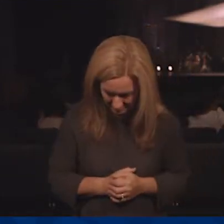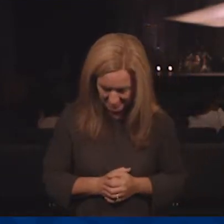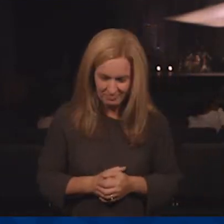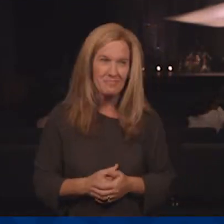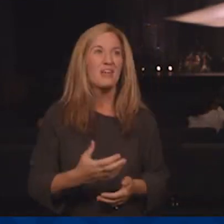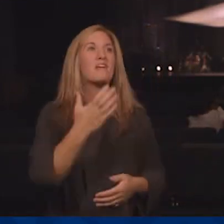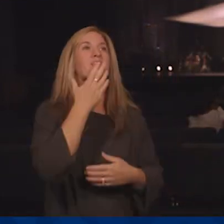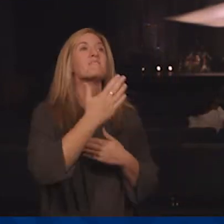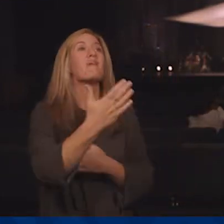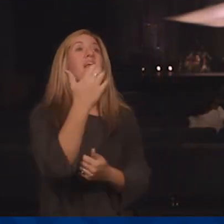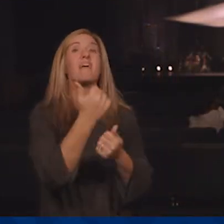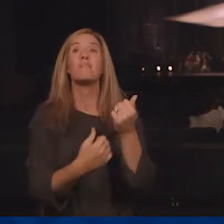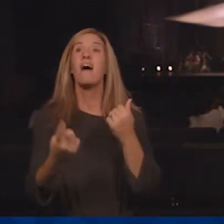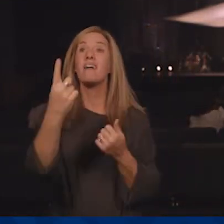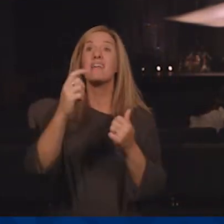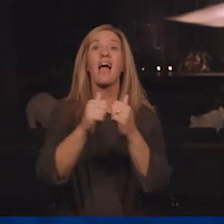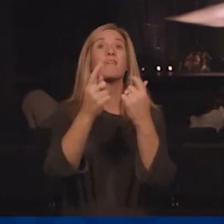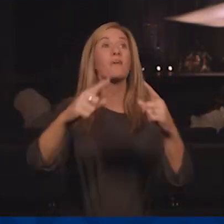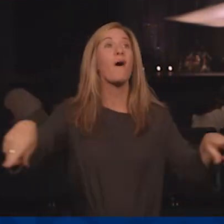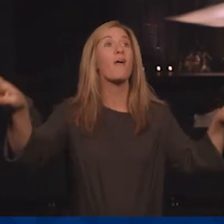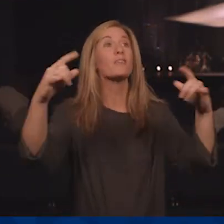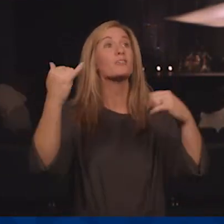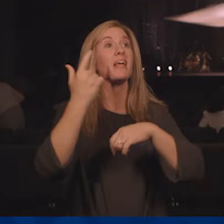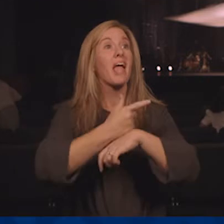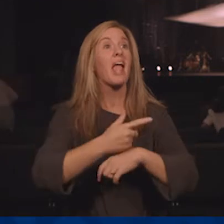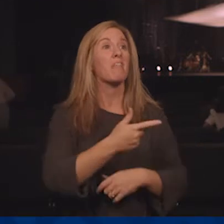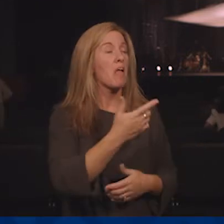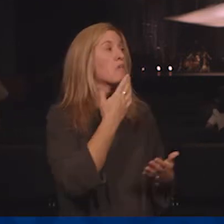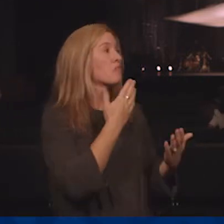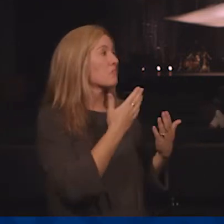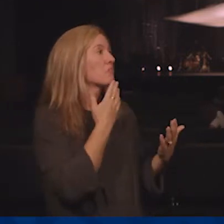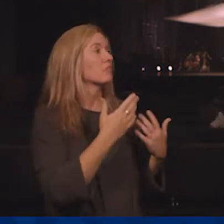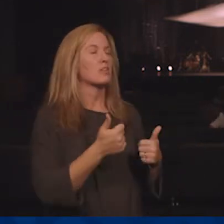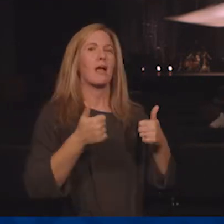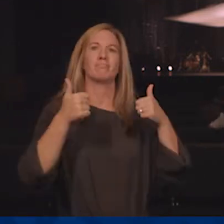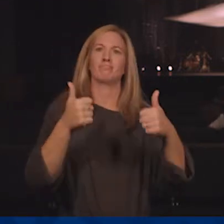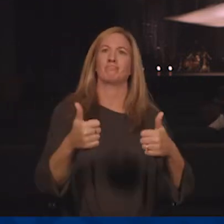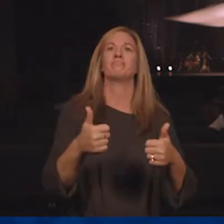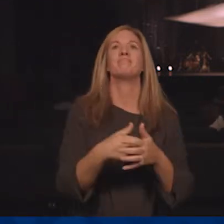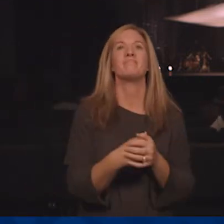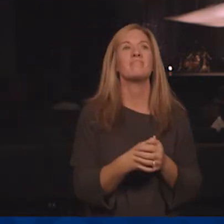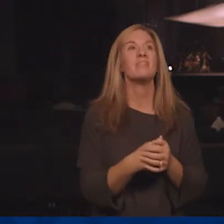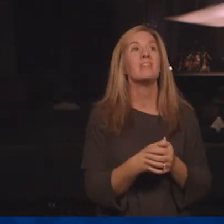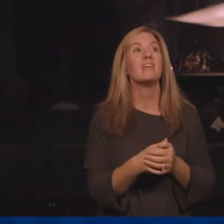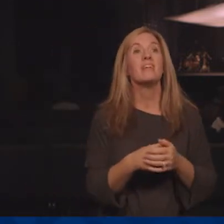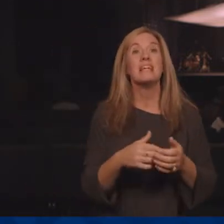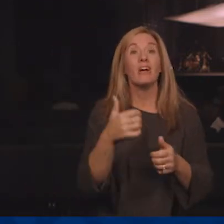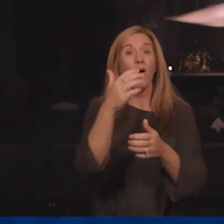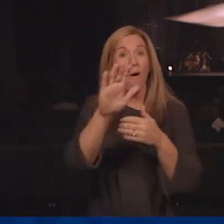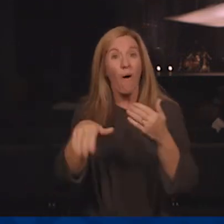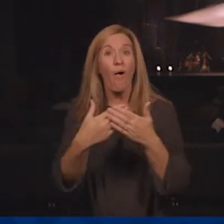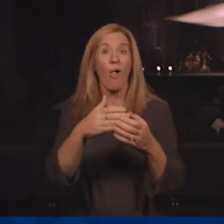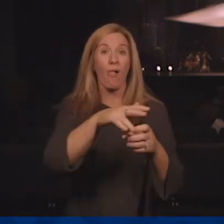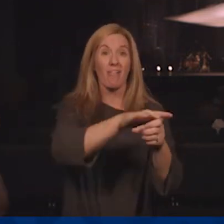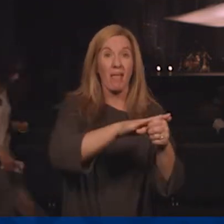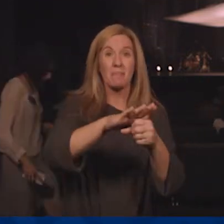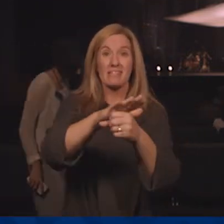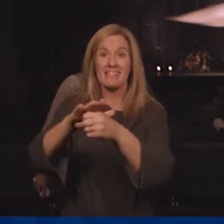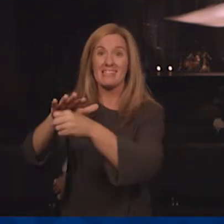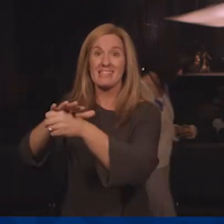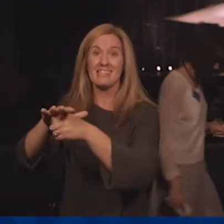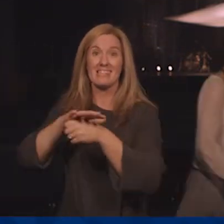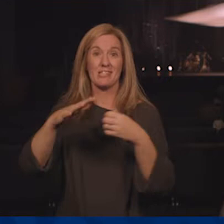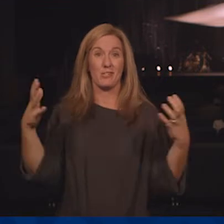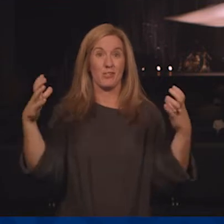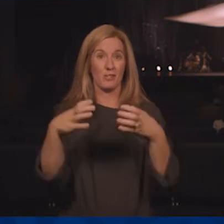Good morning, everybody. How are we doing today? Fantastic. We are at all of our campuses today. We're one church in multiple locations. So can